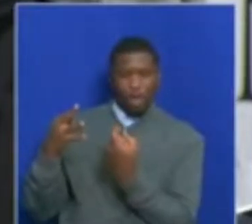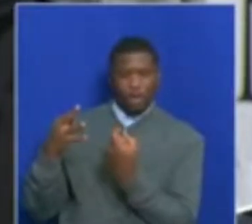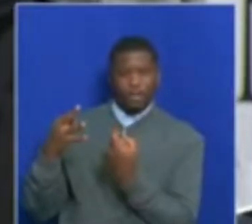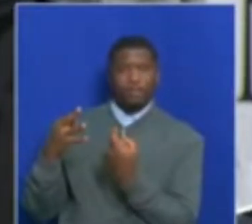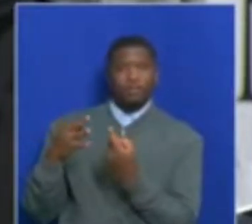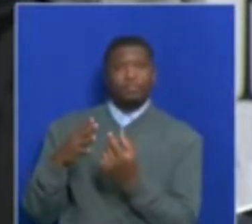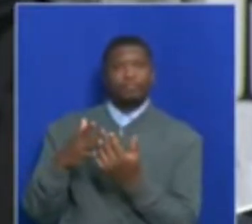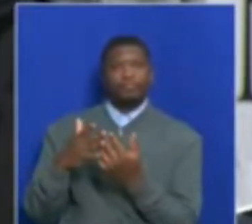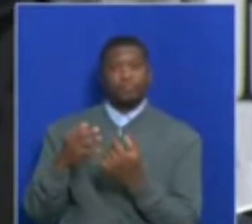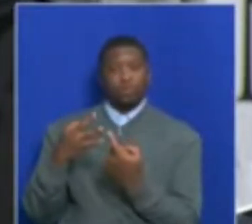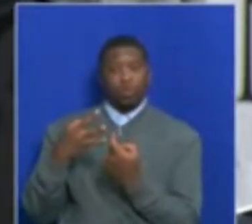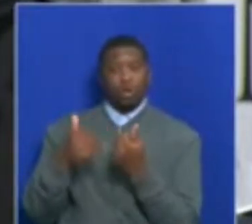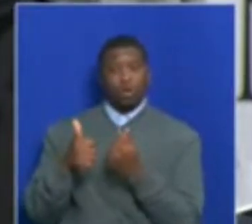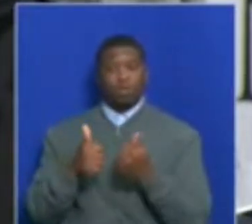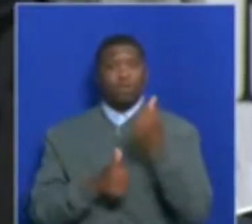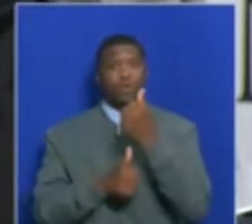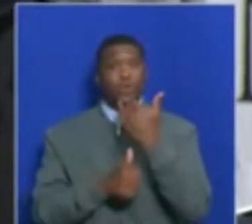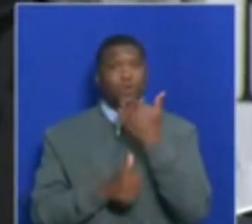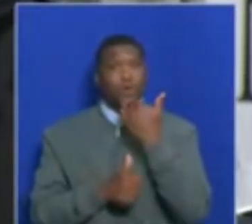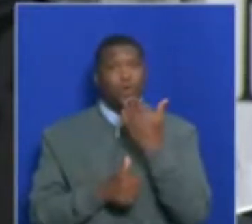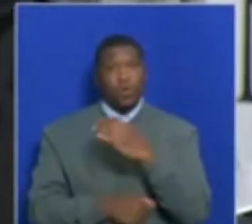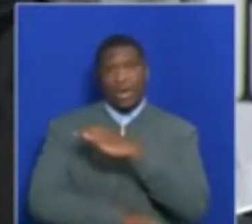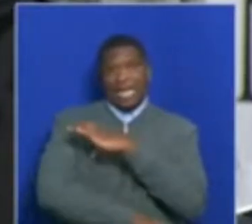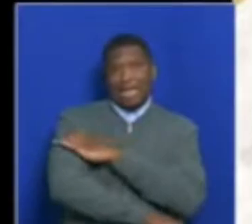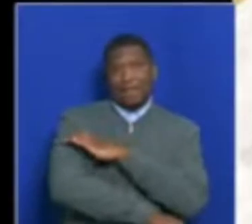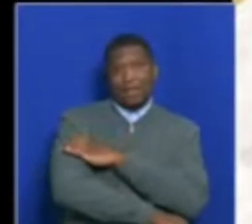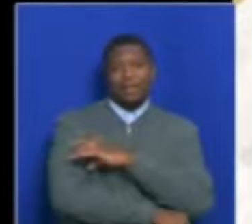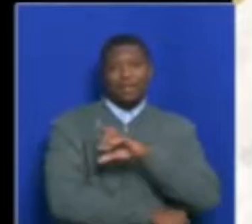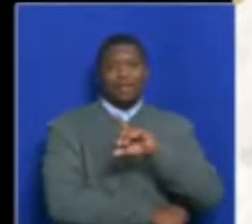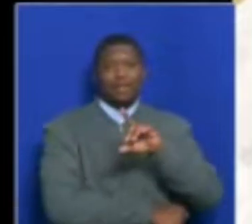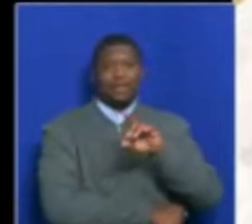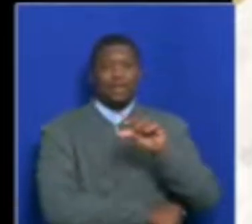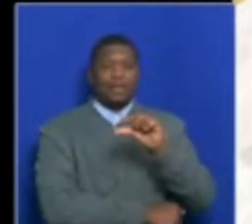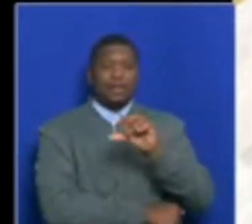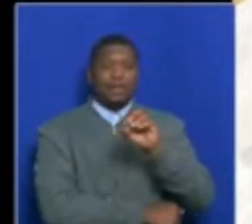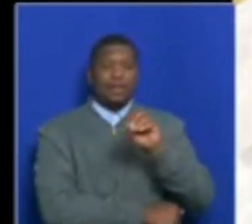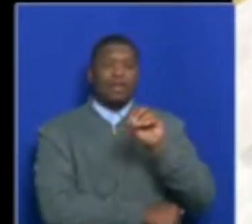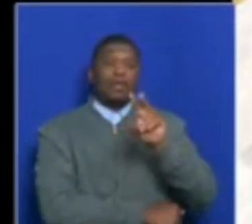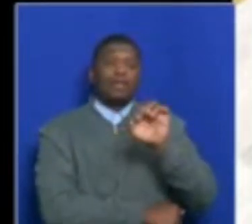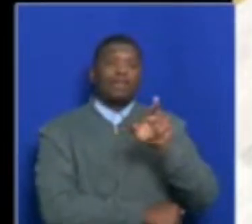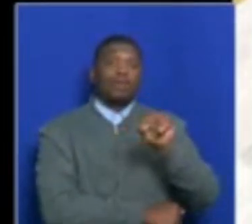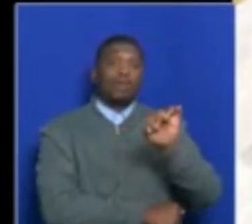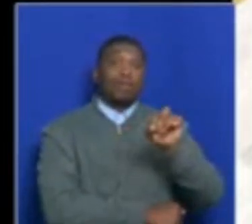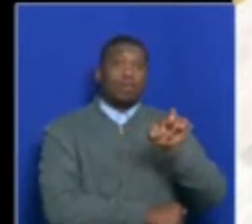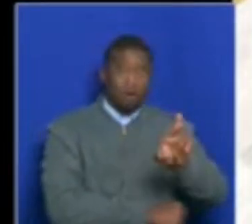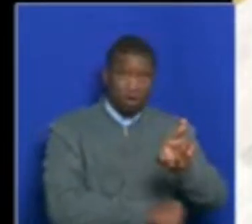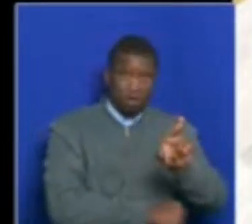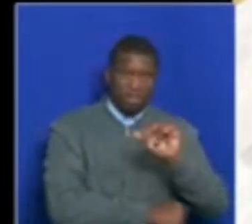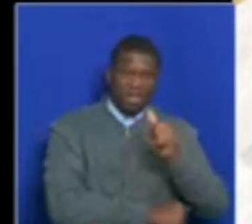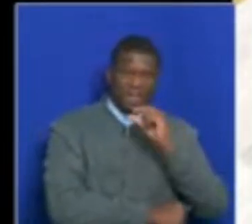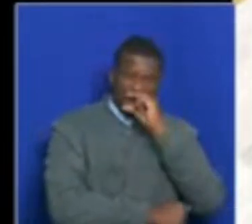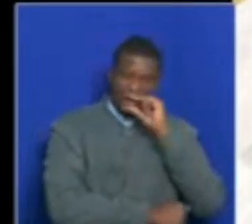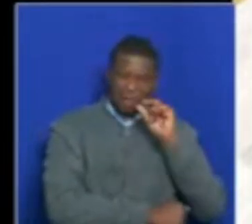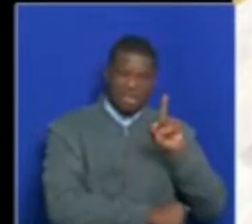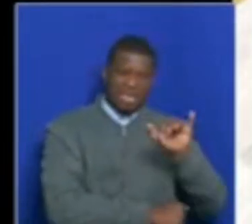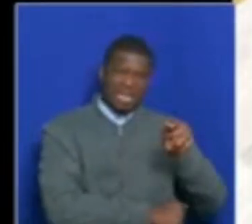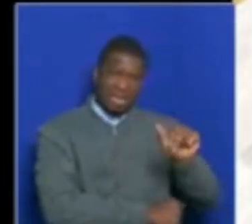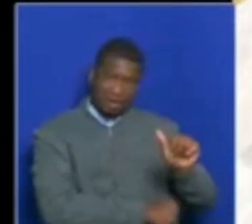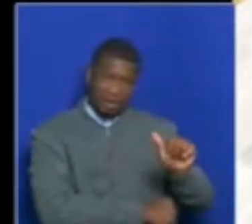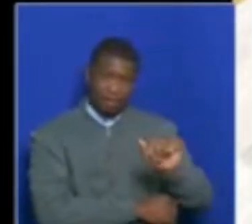Dina Dayalan Govender, who is known as Dina. The second task team